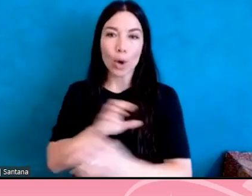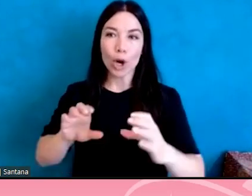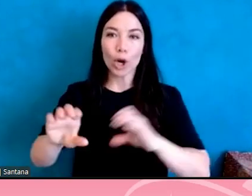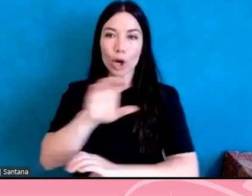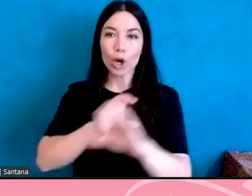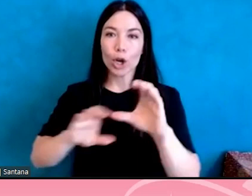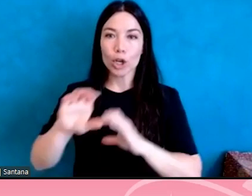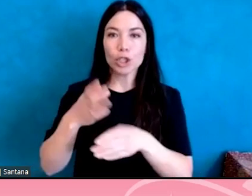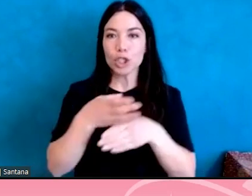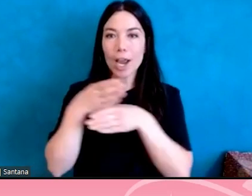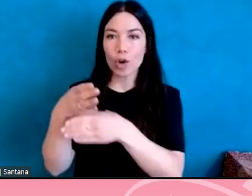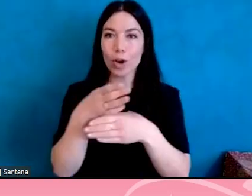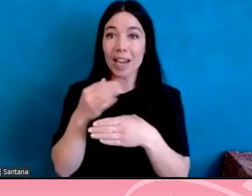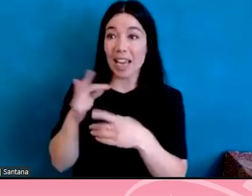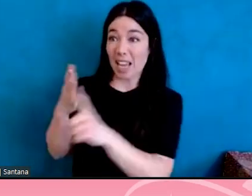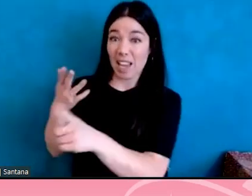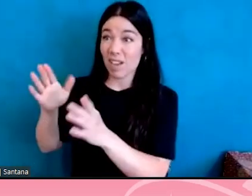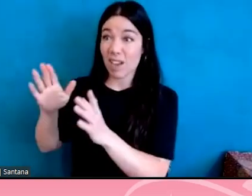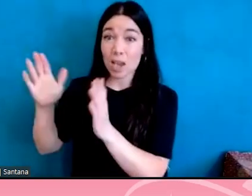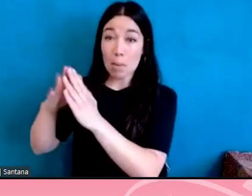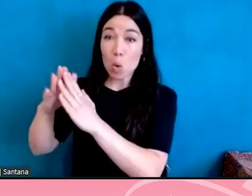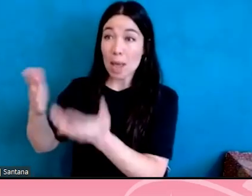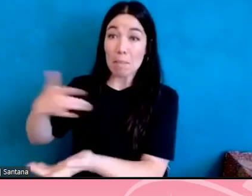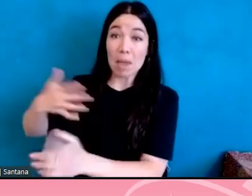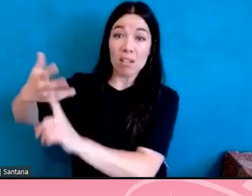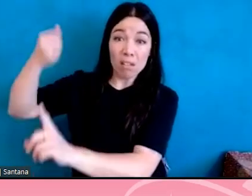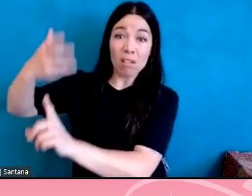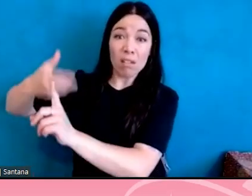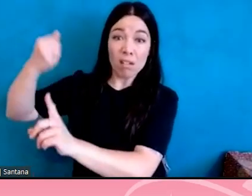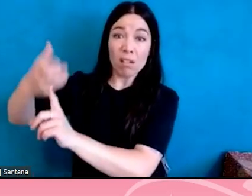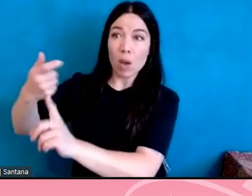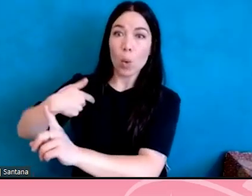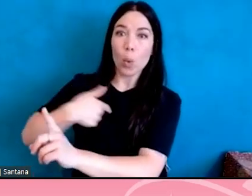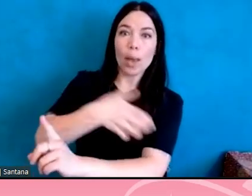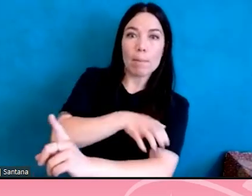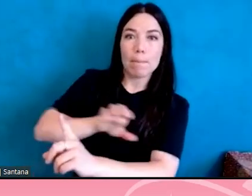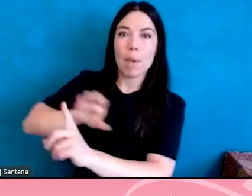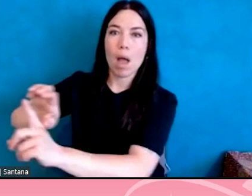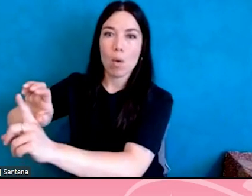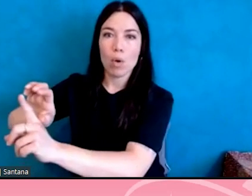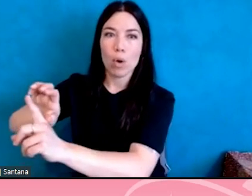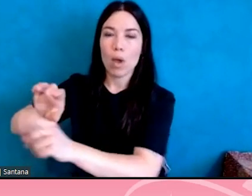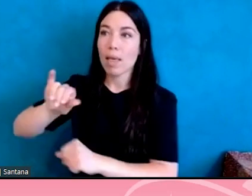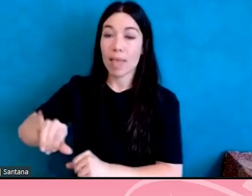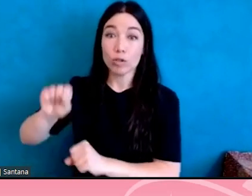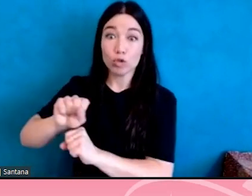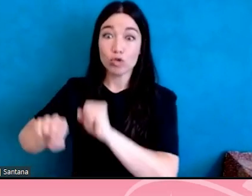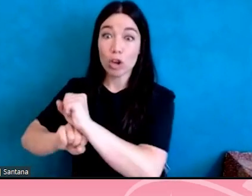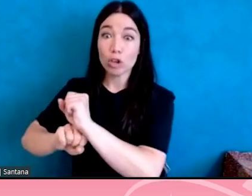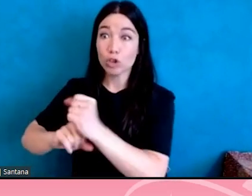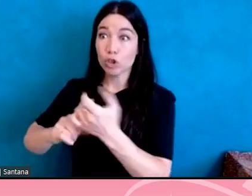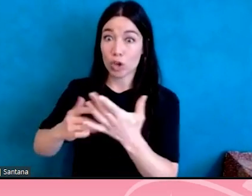a disenfranchised community, the power structure that is currently in place will push